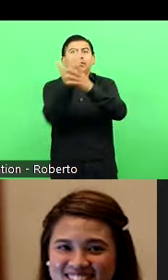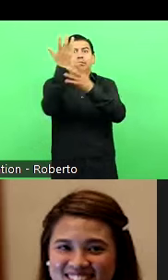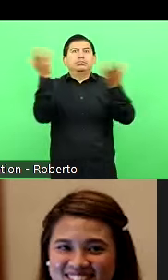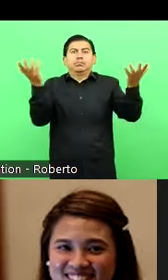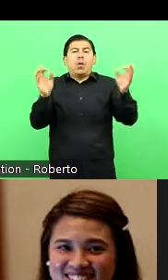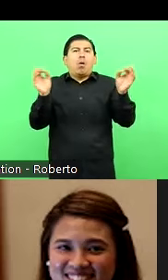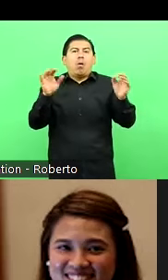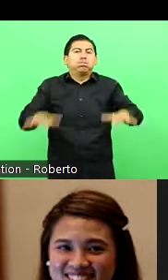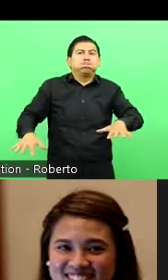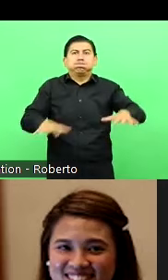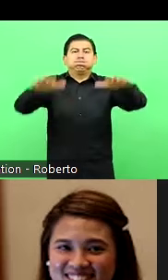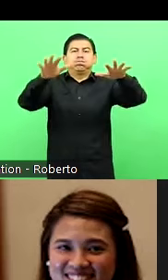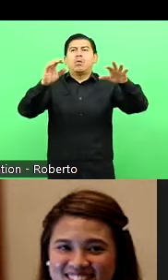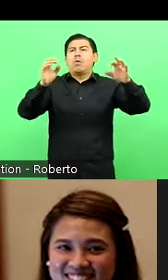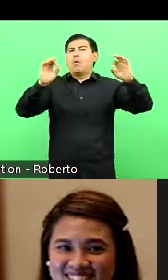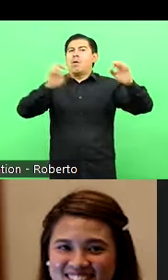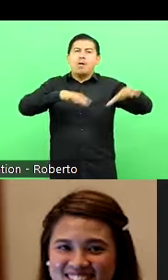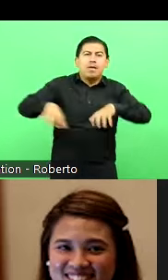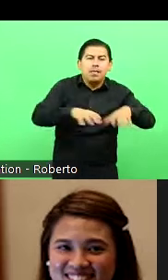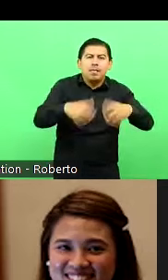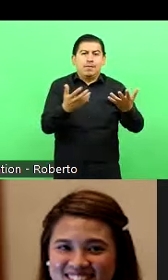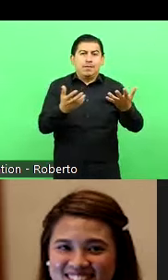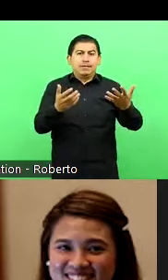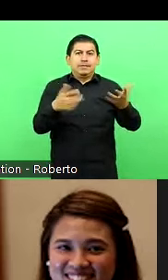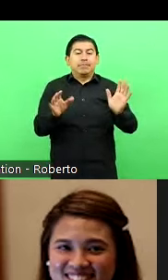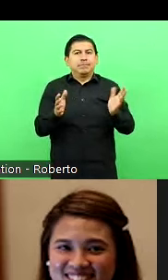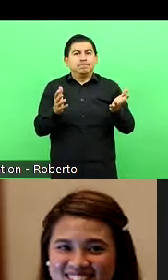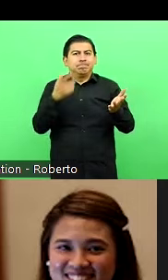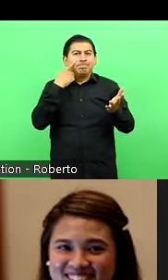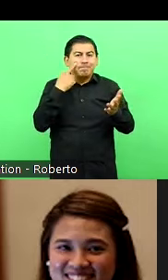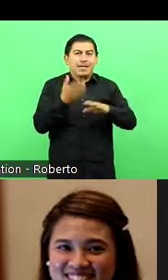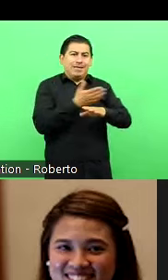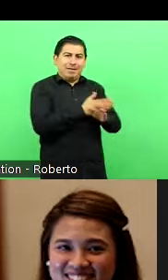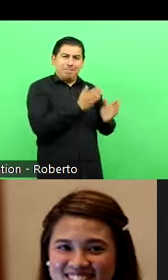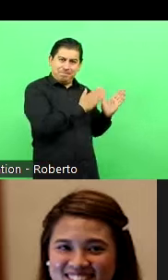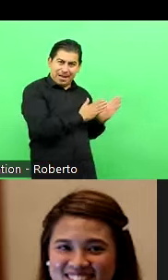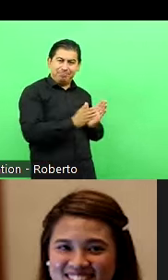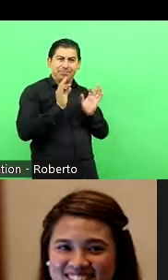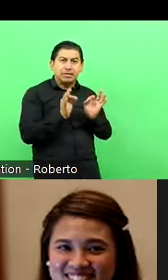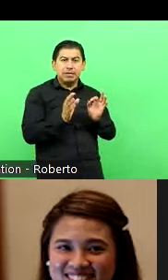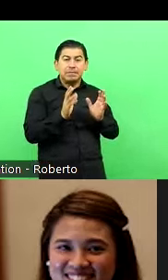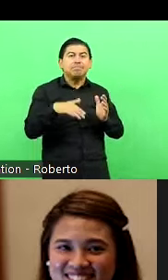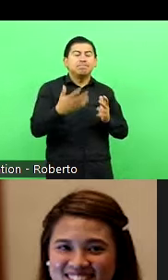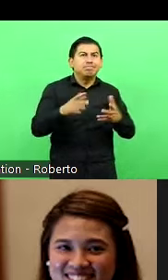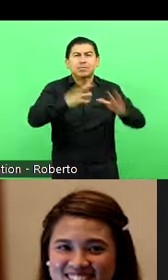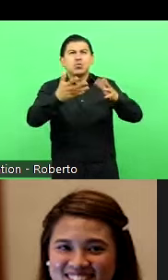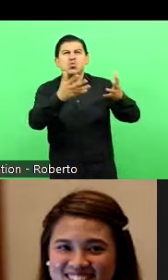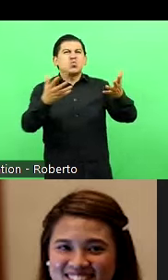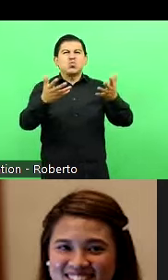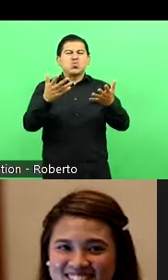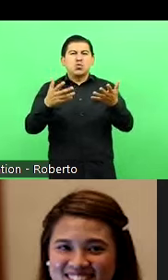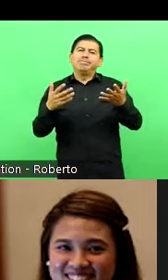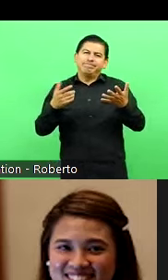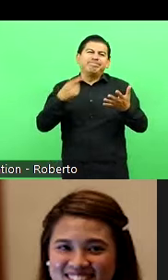more programs that would include the persons with disabilities and their needs in our building